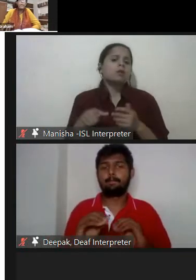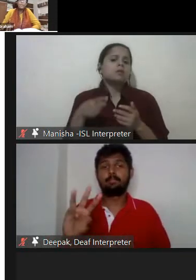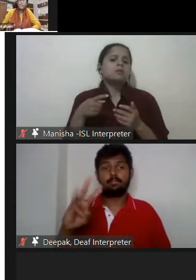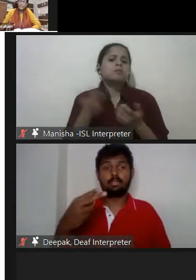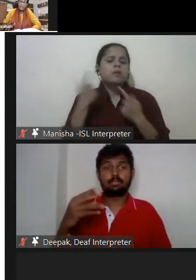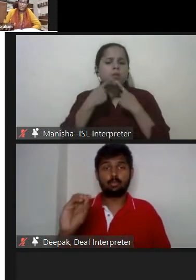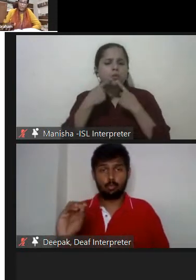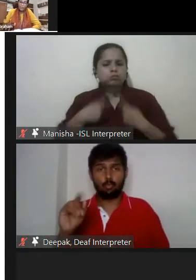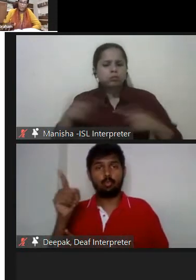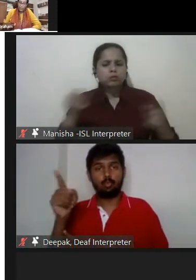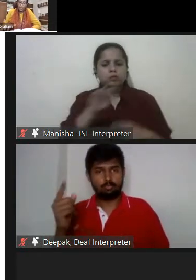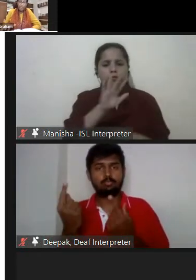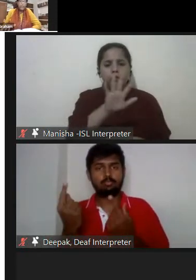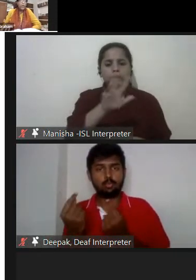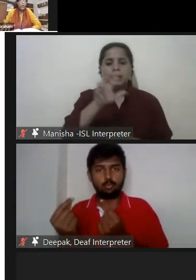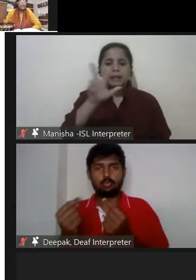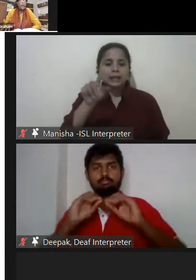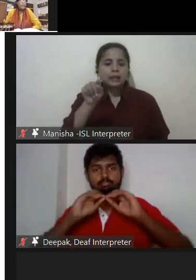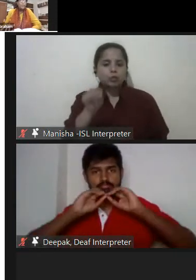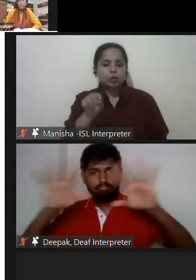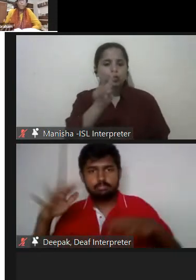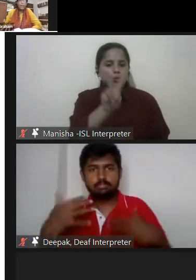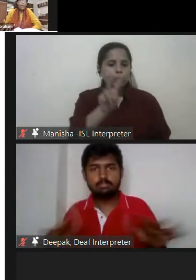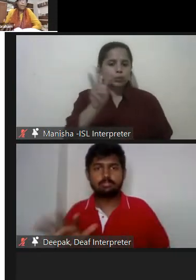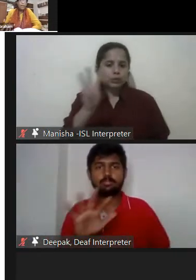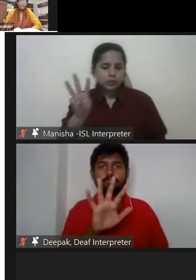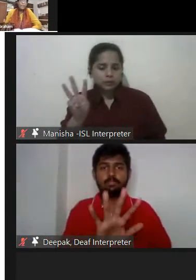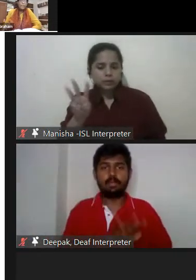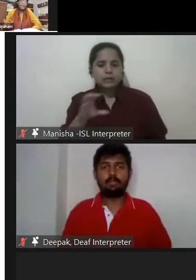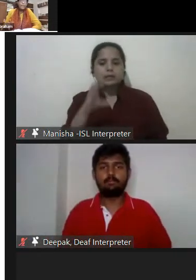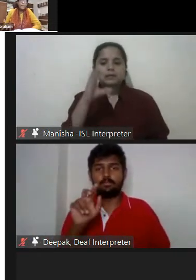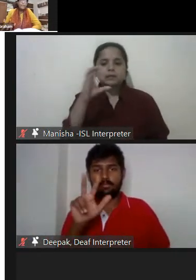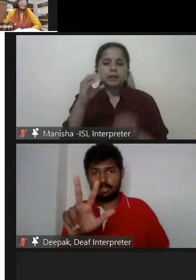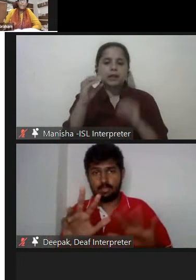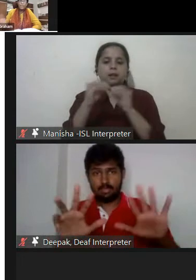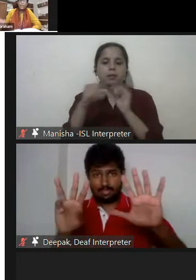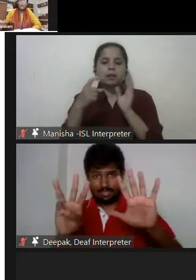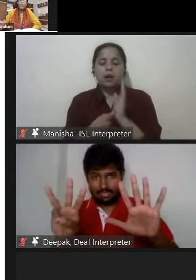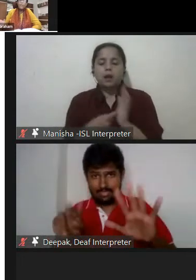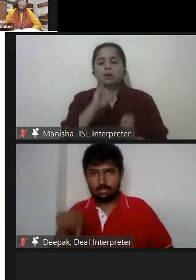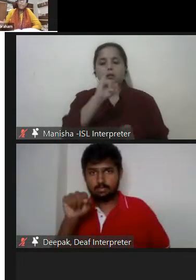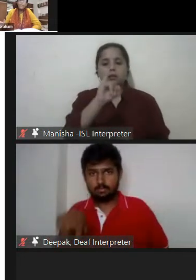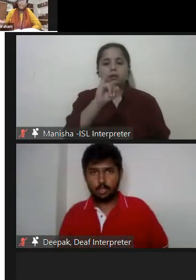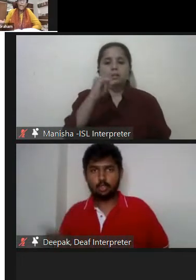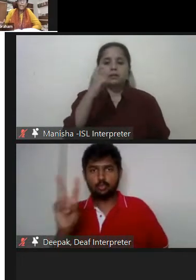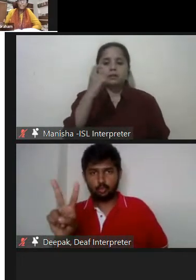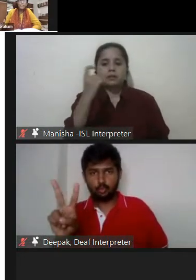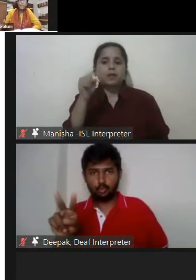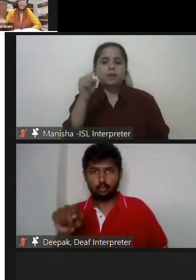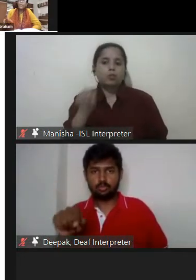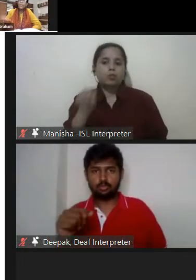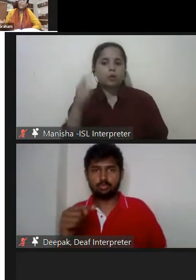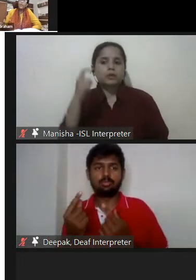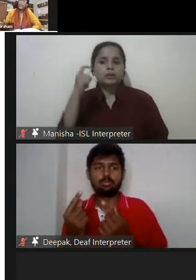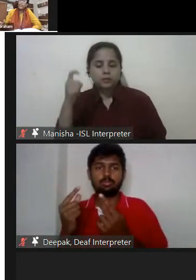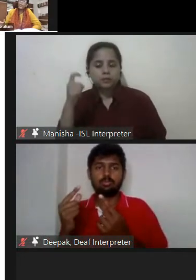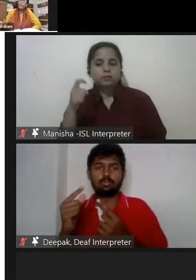CDR, 67.7 on disability, the Global Disability Action